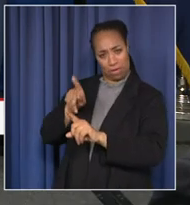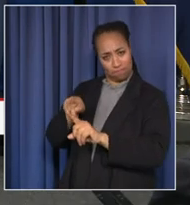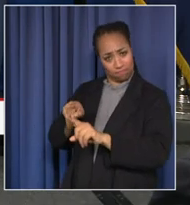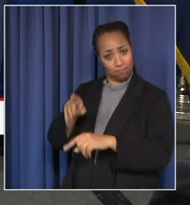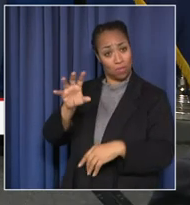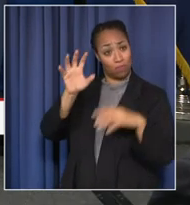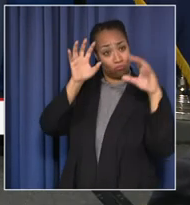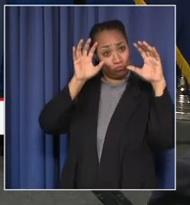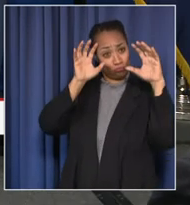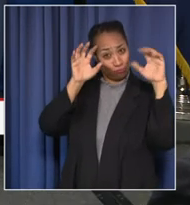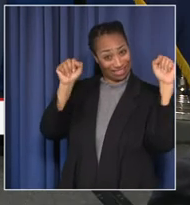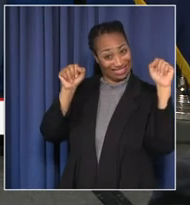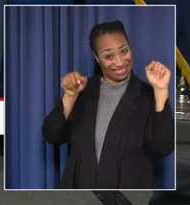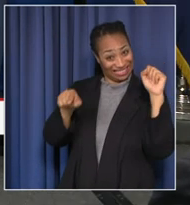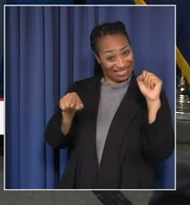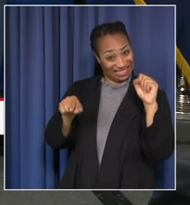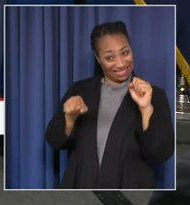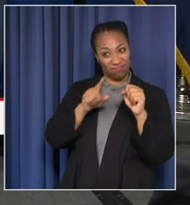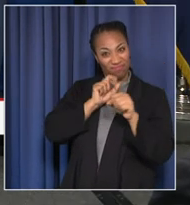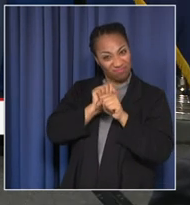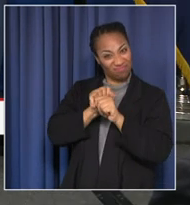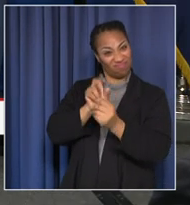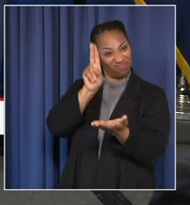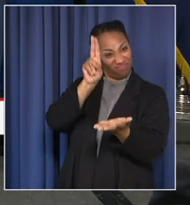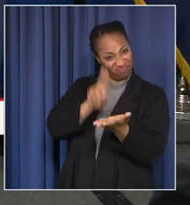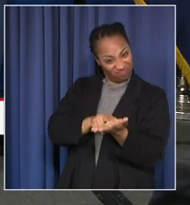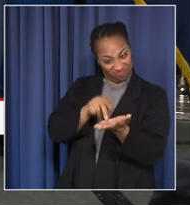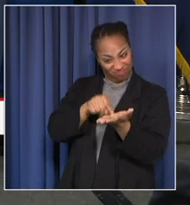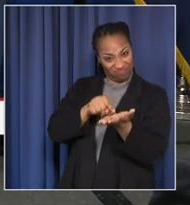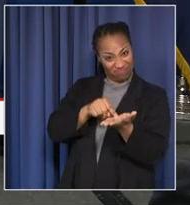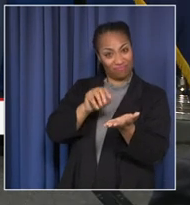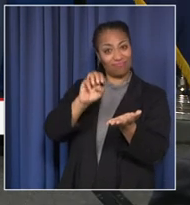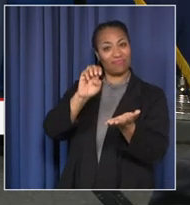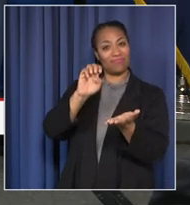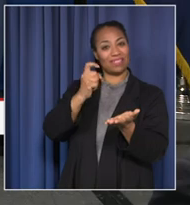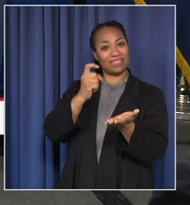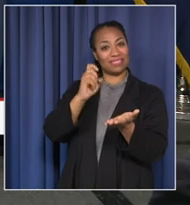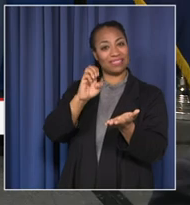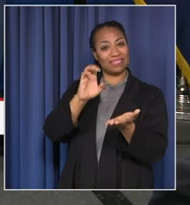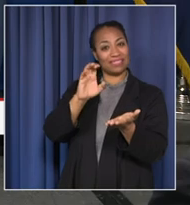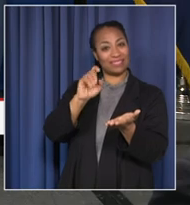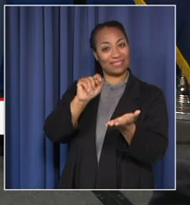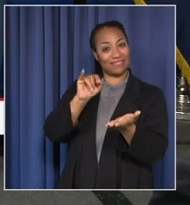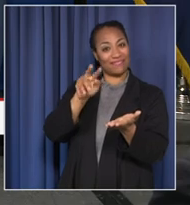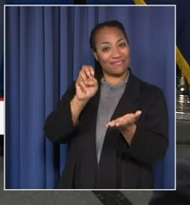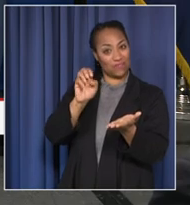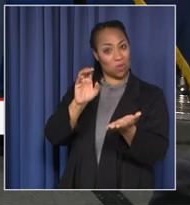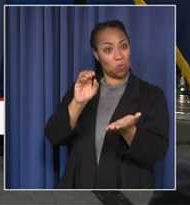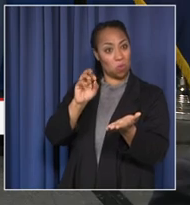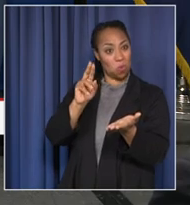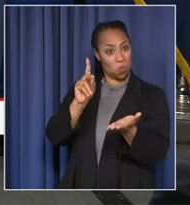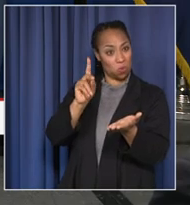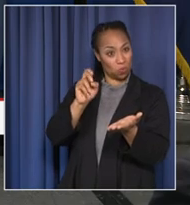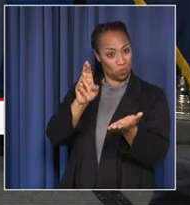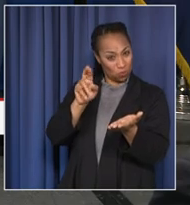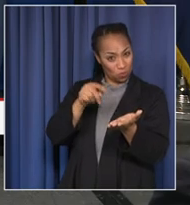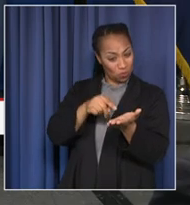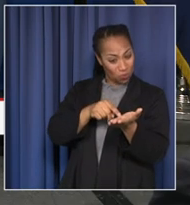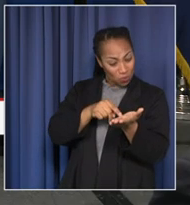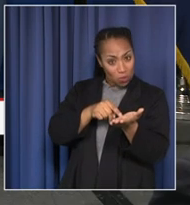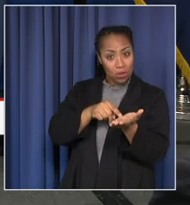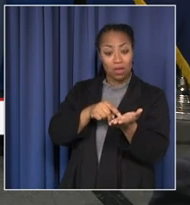Do you see this as President Trump's first move in an ultimate endgame to, as he says, take over D.C.? And how does D.C. protect